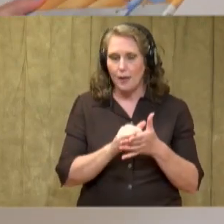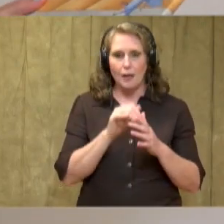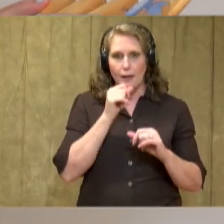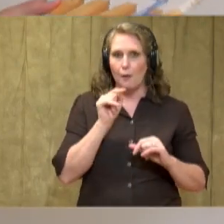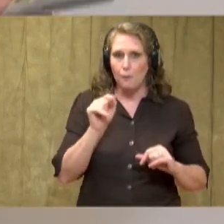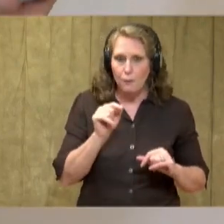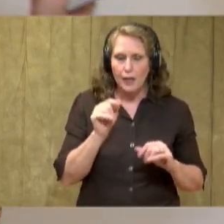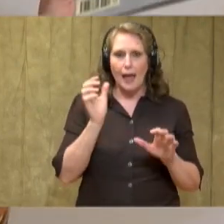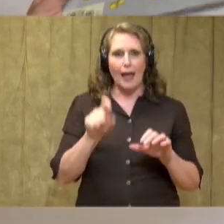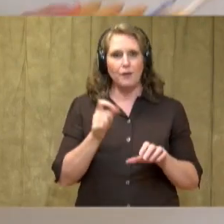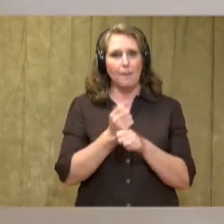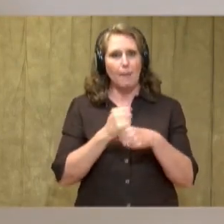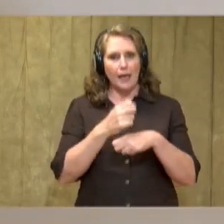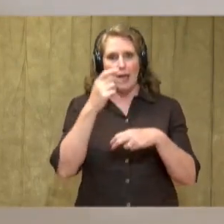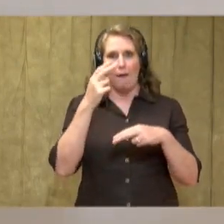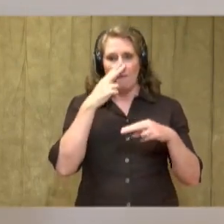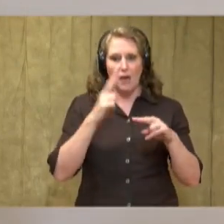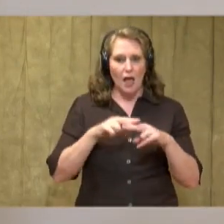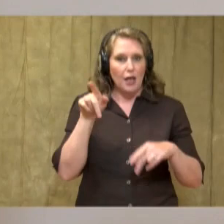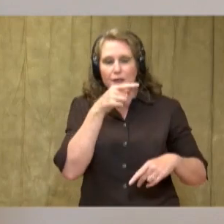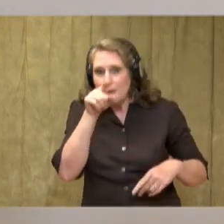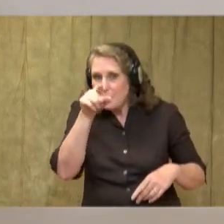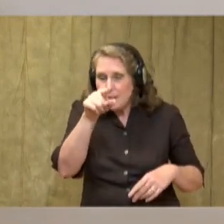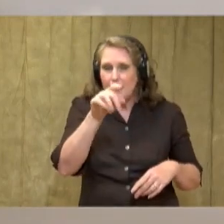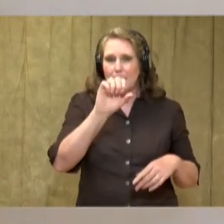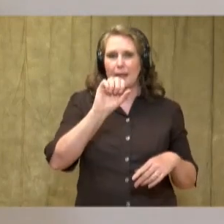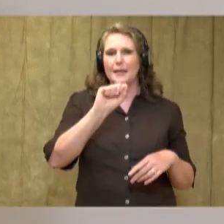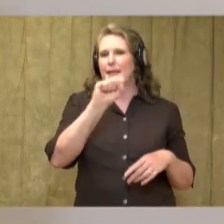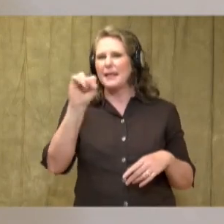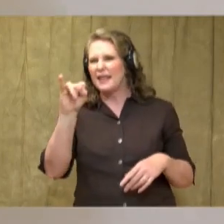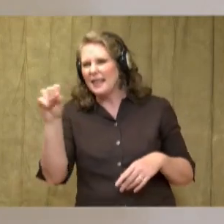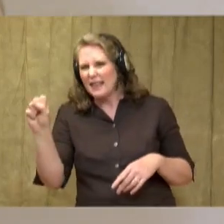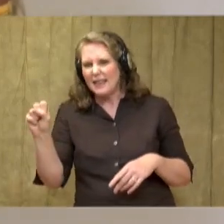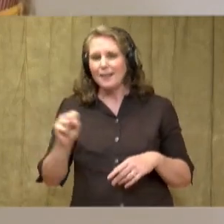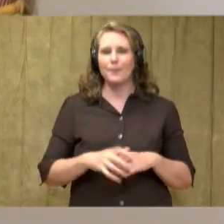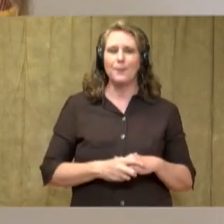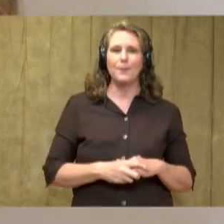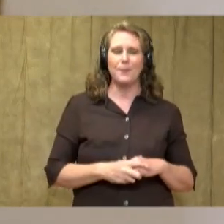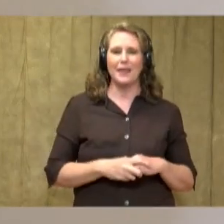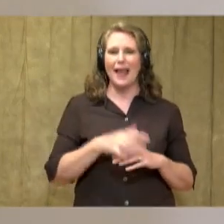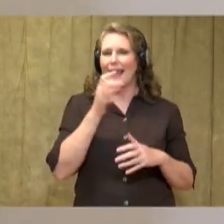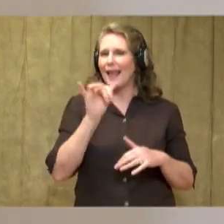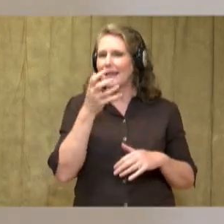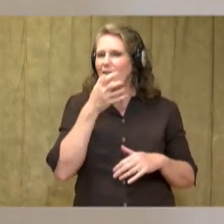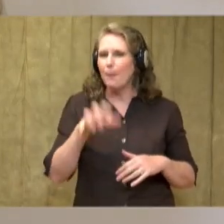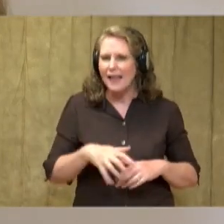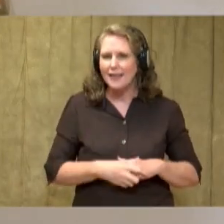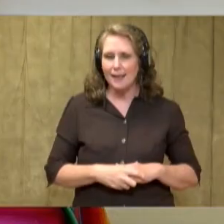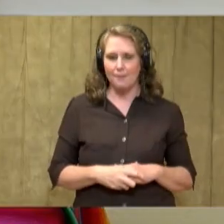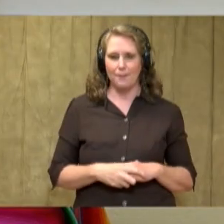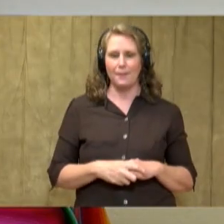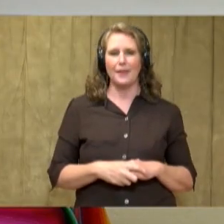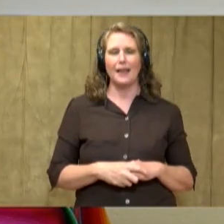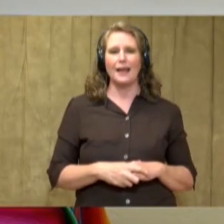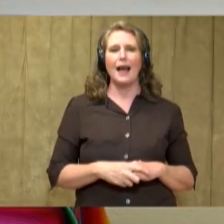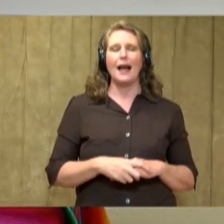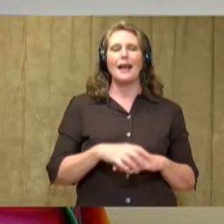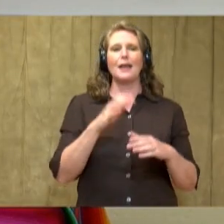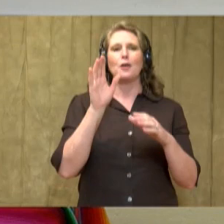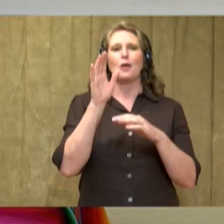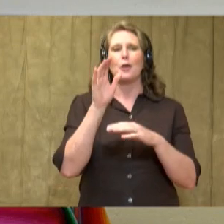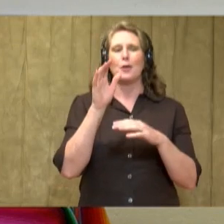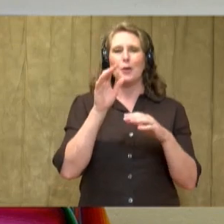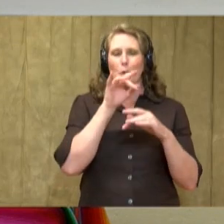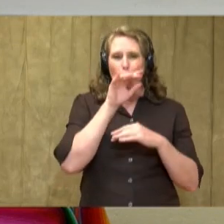you got to make it fun. You got to be theatrical. Spicy adjective, all right? All right, so Dragons Love Tacos